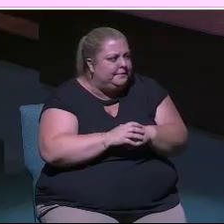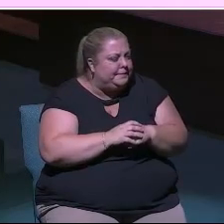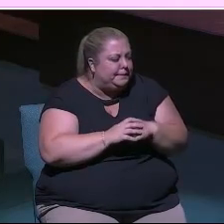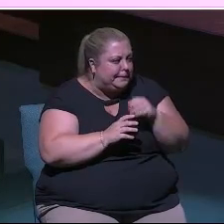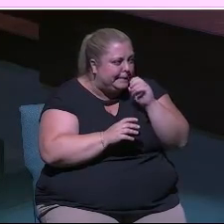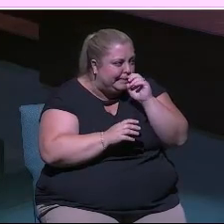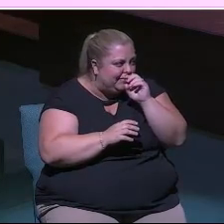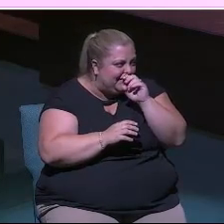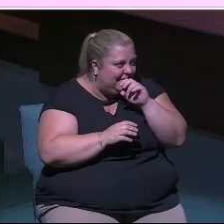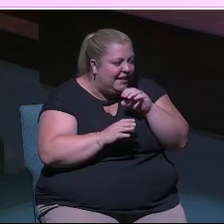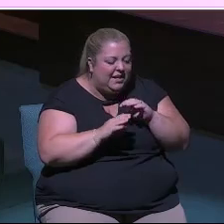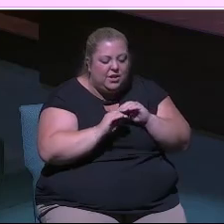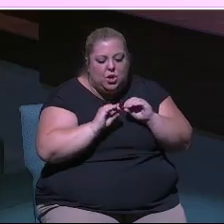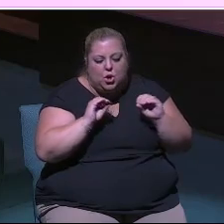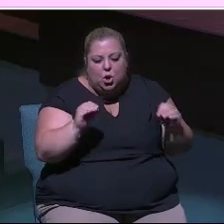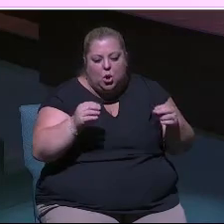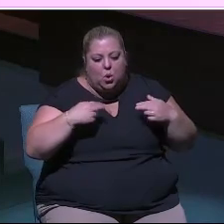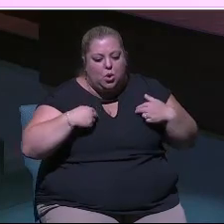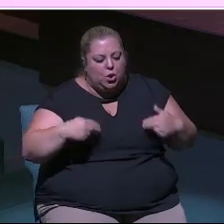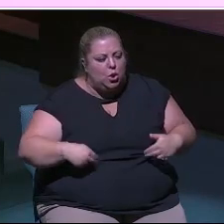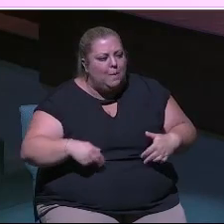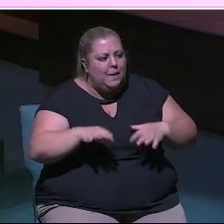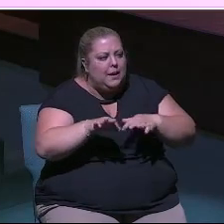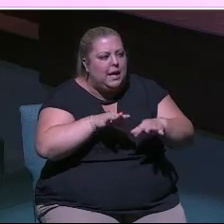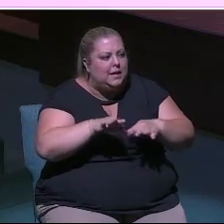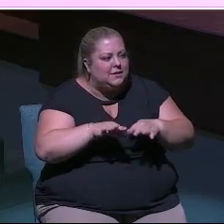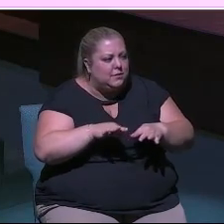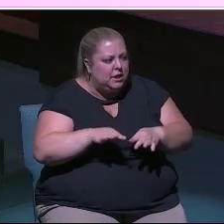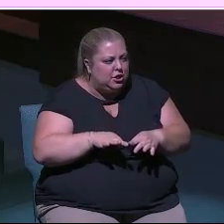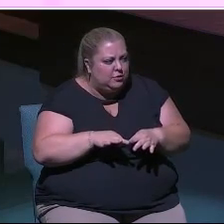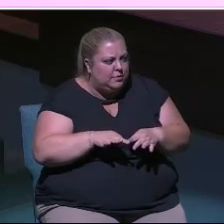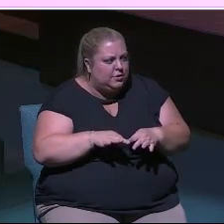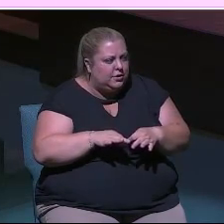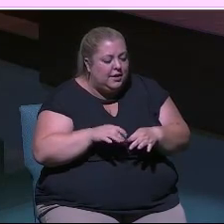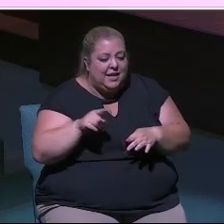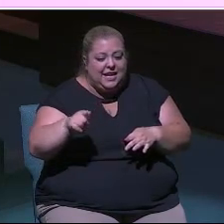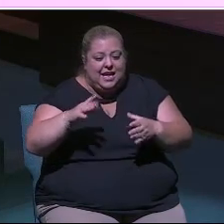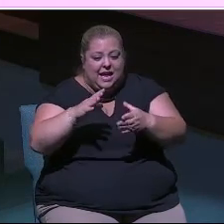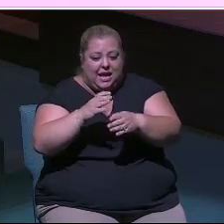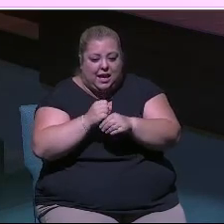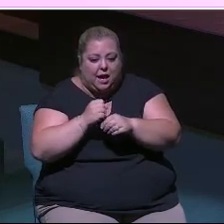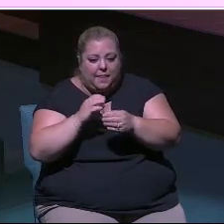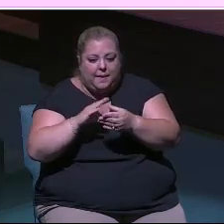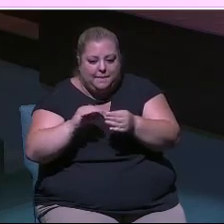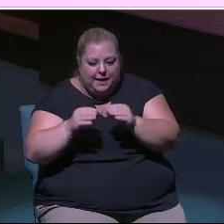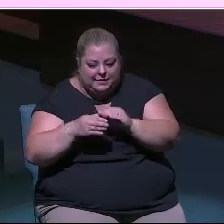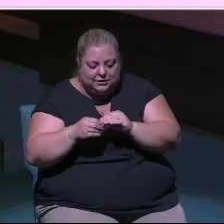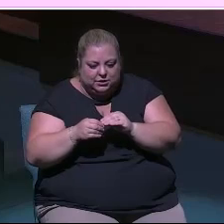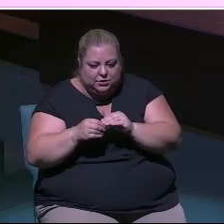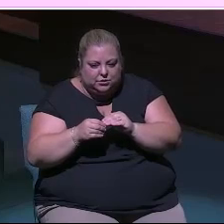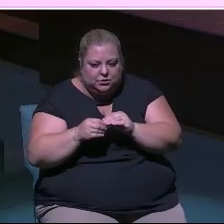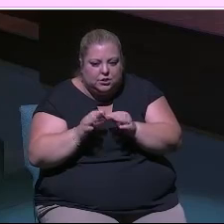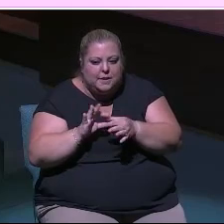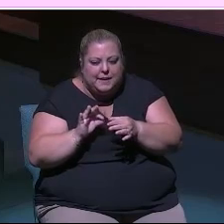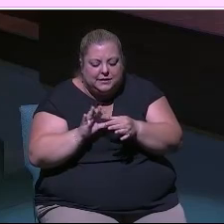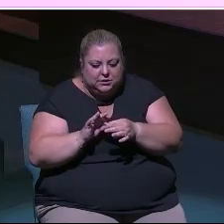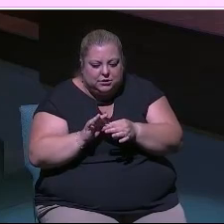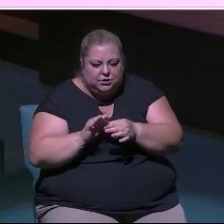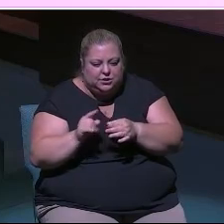There's no human explanation for him to get the message. Lazarus is really